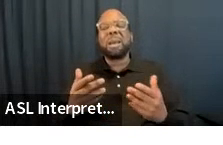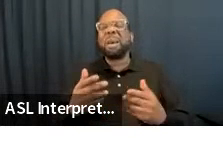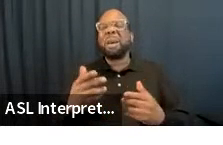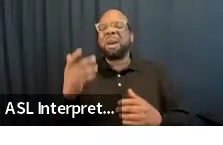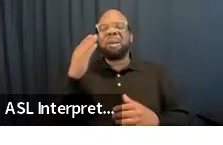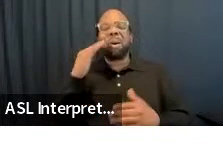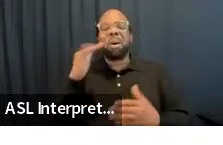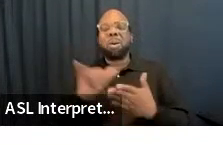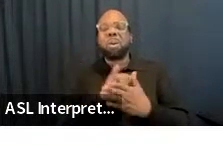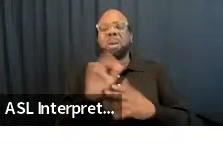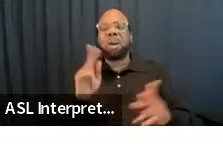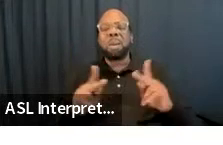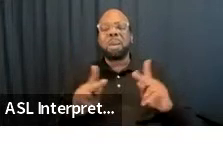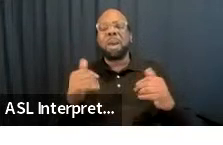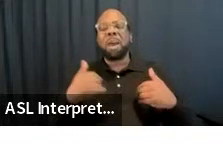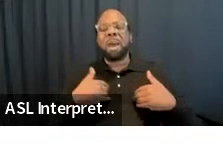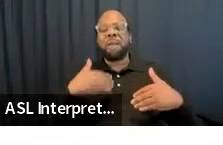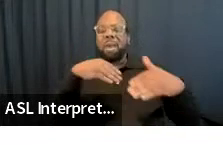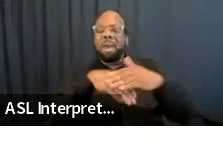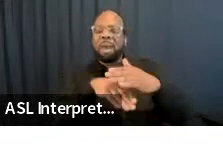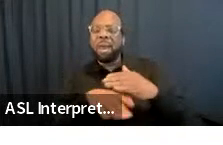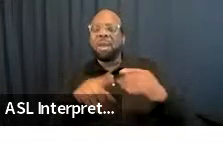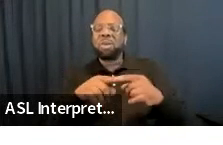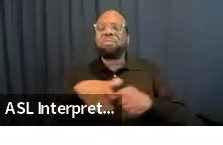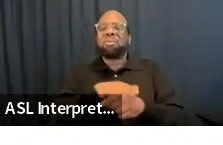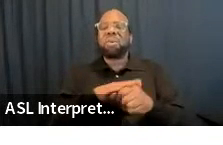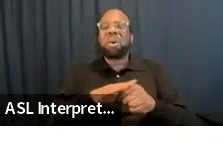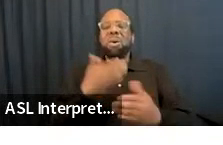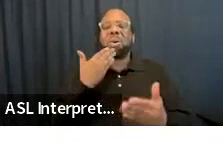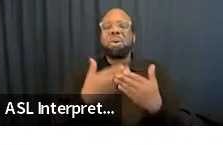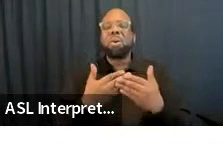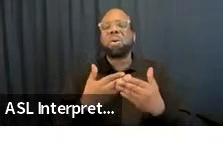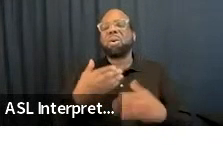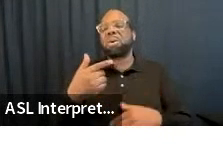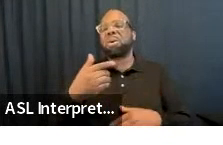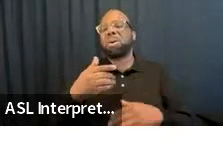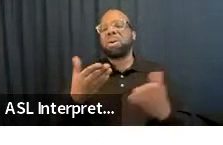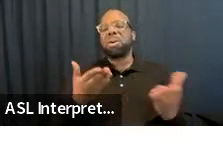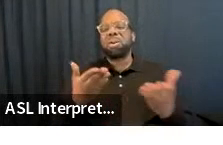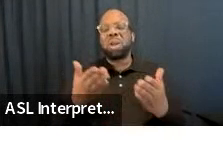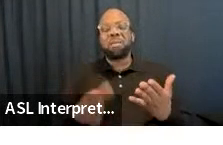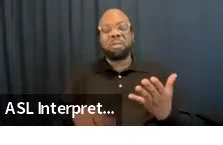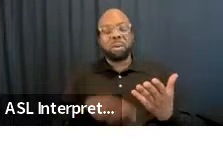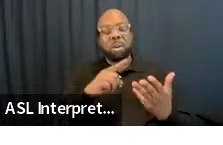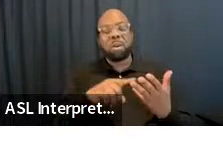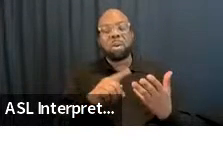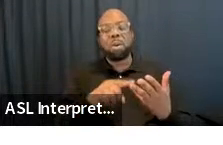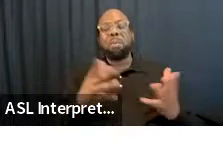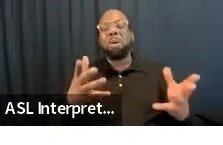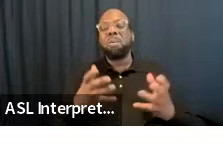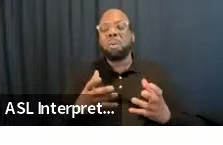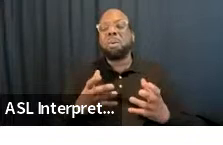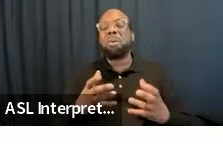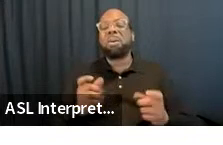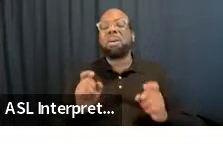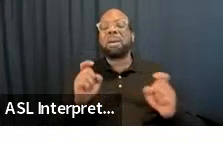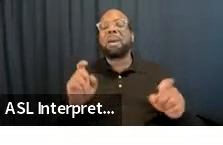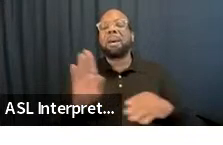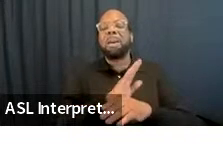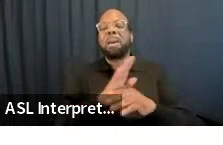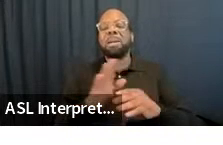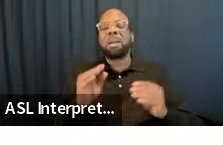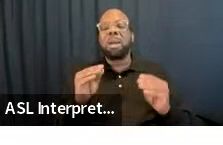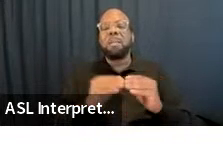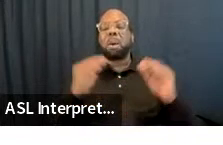and services and by activating our commercial streets. Fourth, and finally, we want to give businesses more certainty